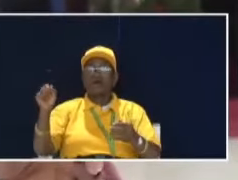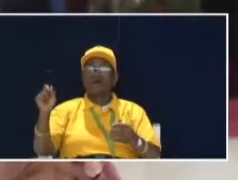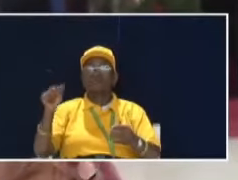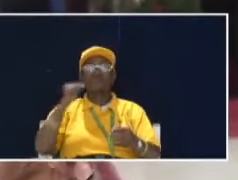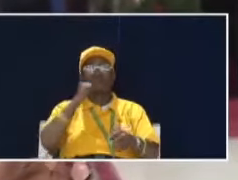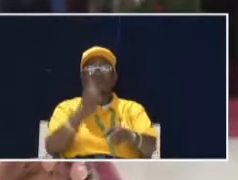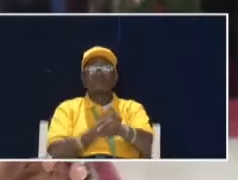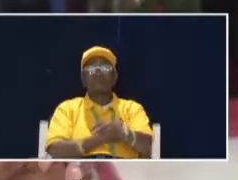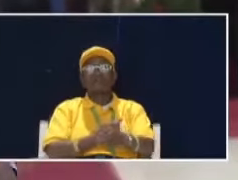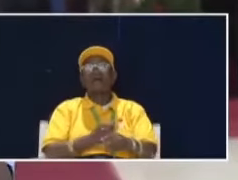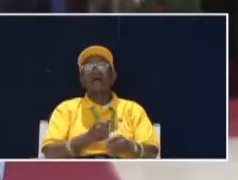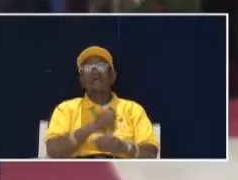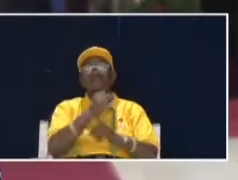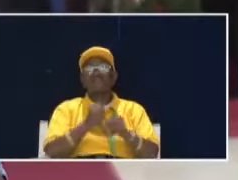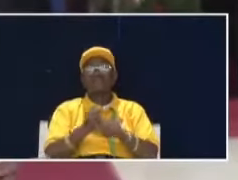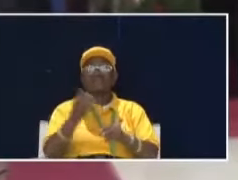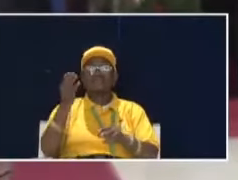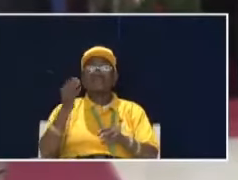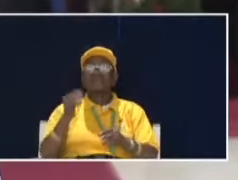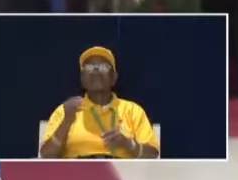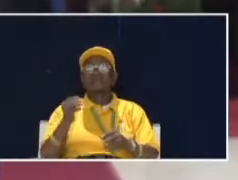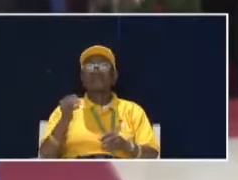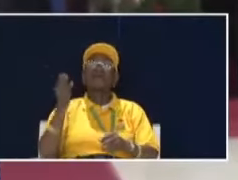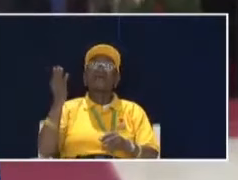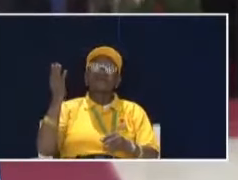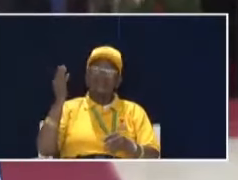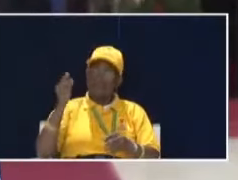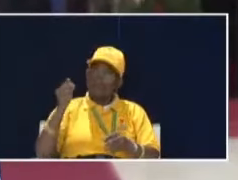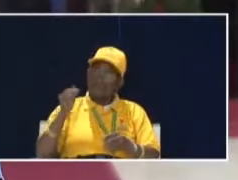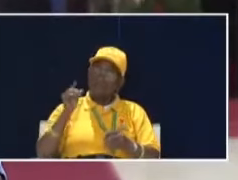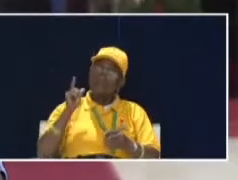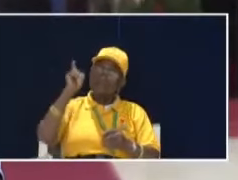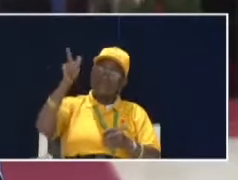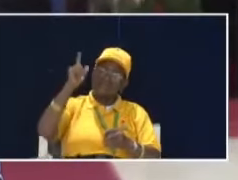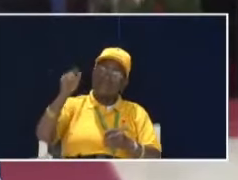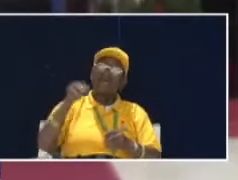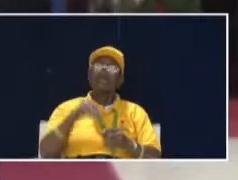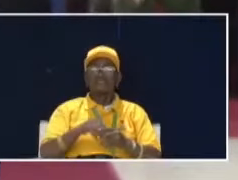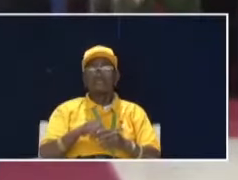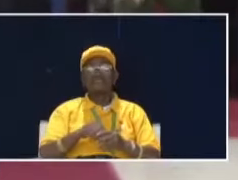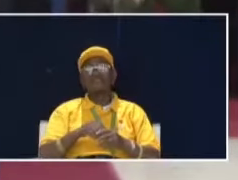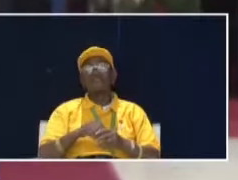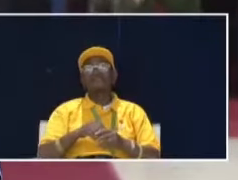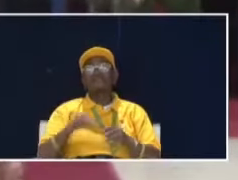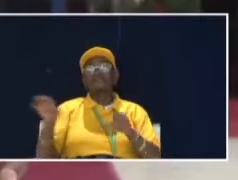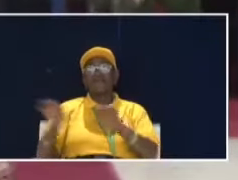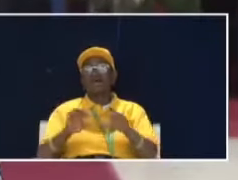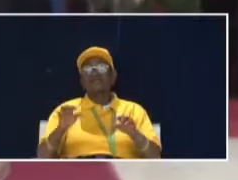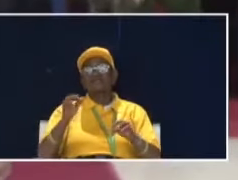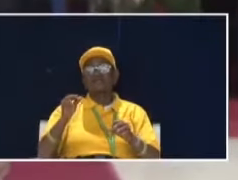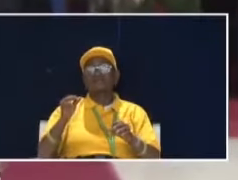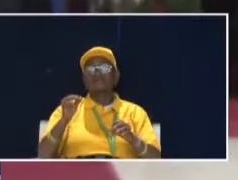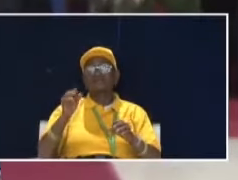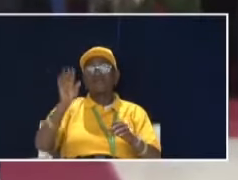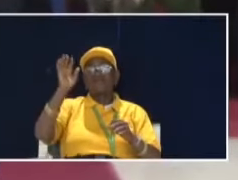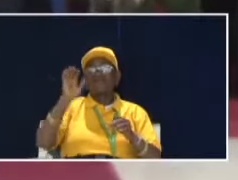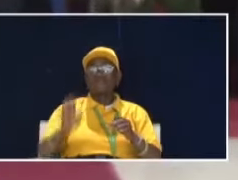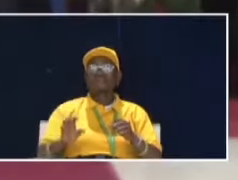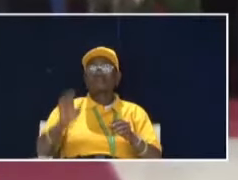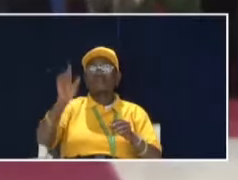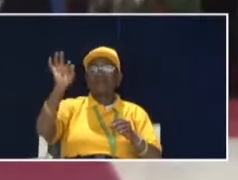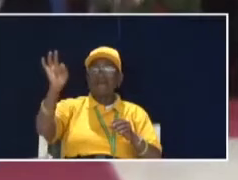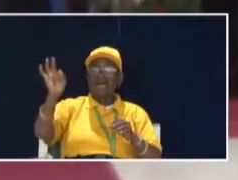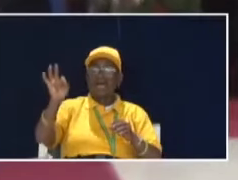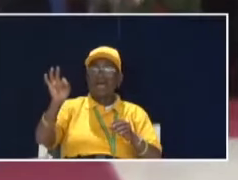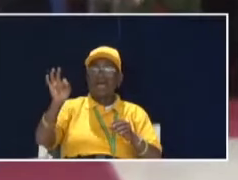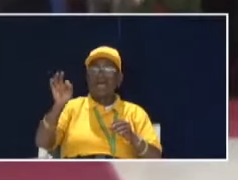Years later, in Acts of the Apostles chapter 9, from verse 36 to 42, Acts 9, from